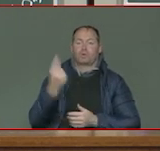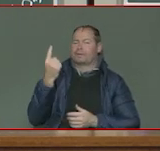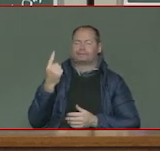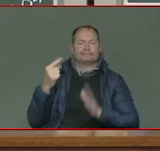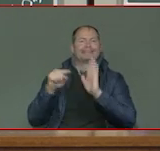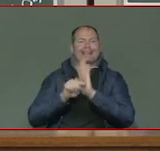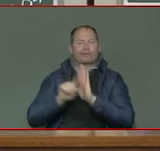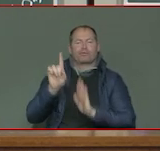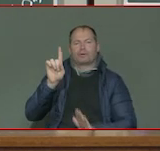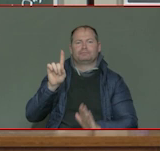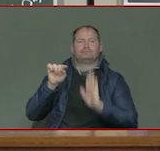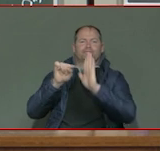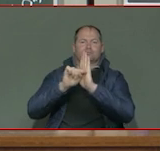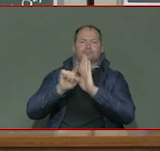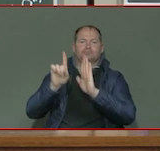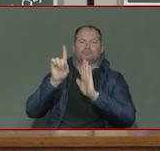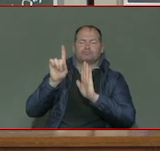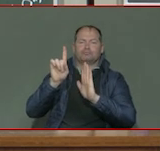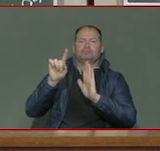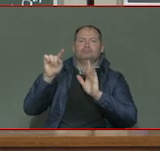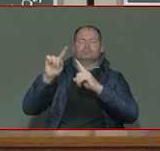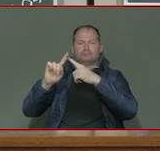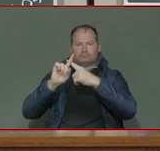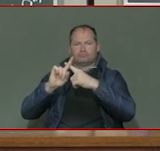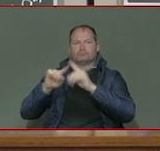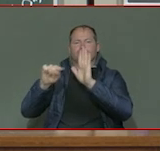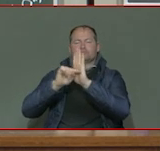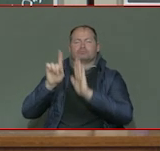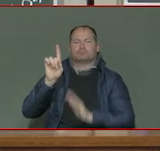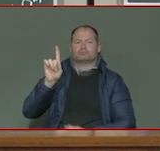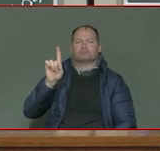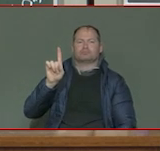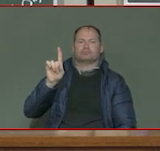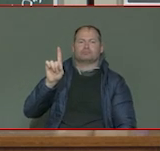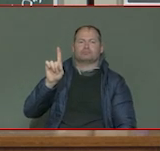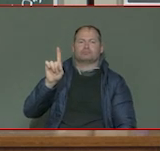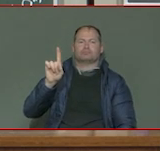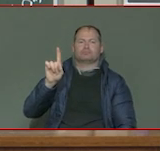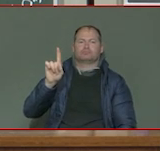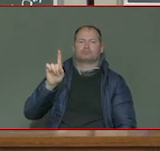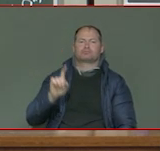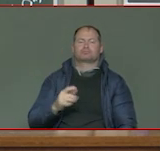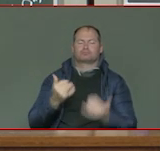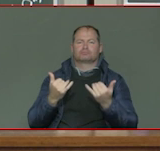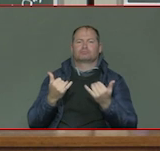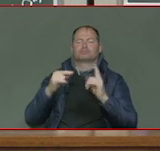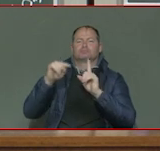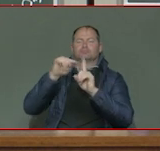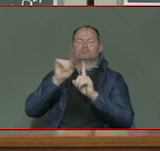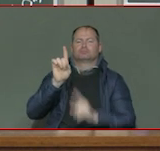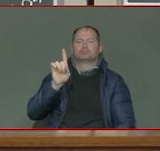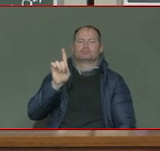we say negative 1 times negative 1. Exponent times coefficient is plus 1. Keep